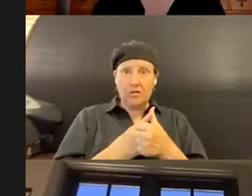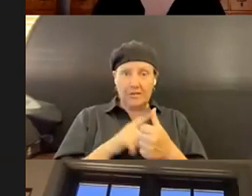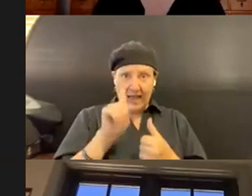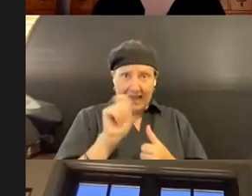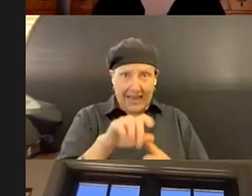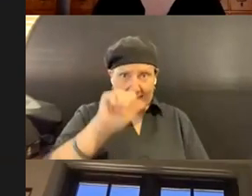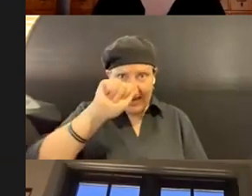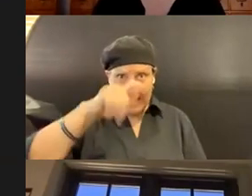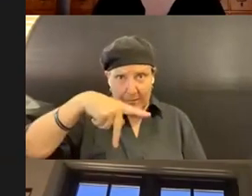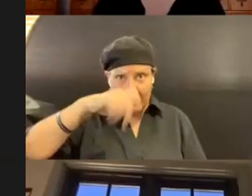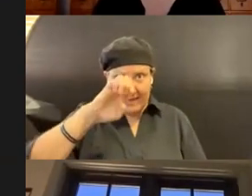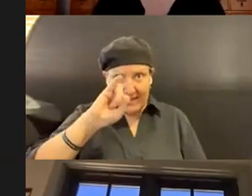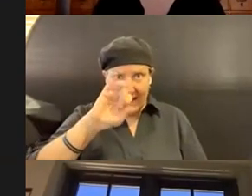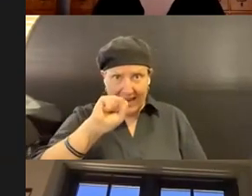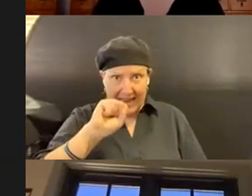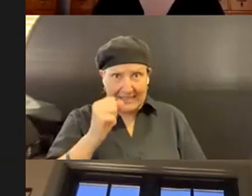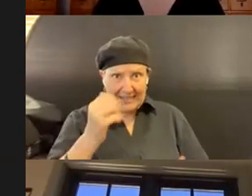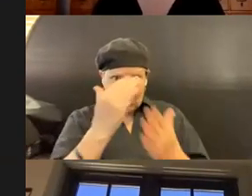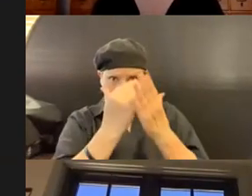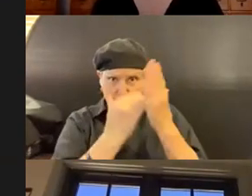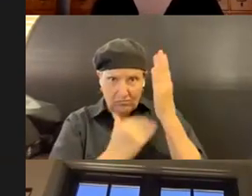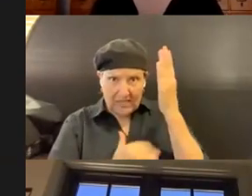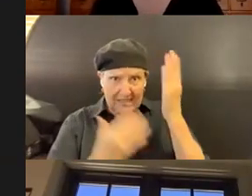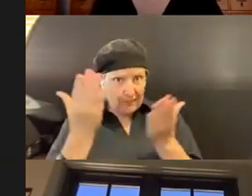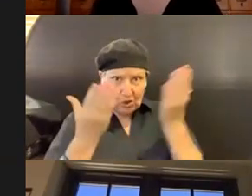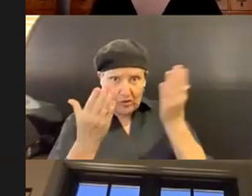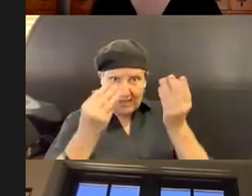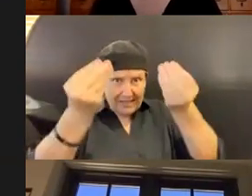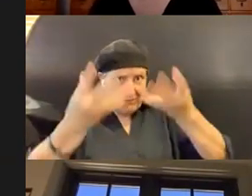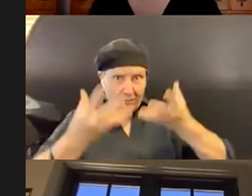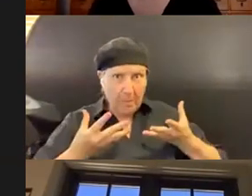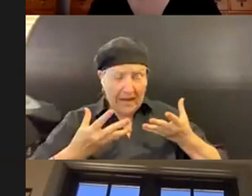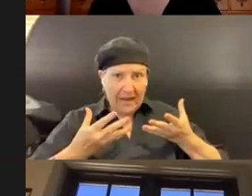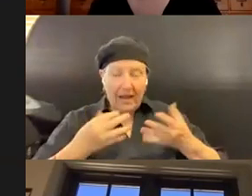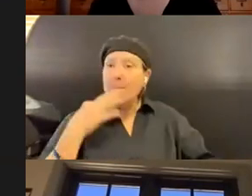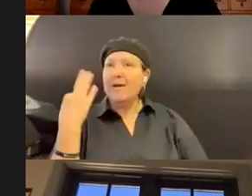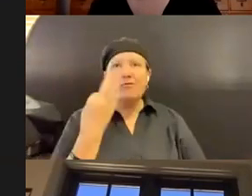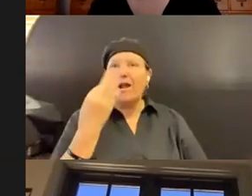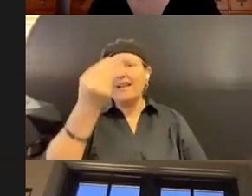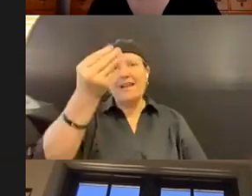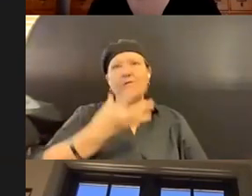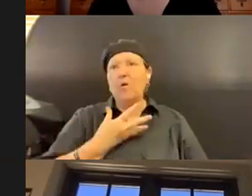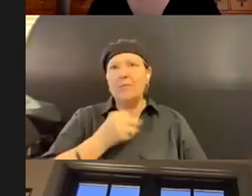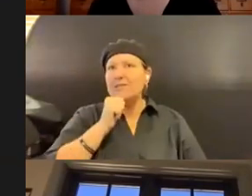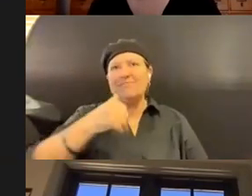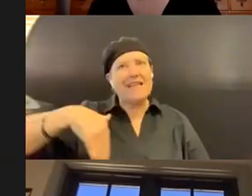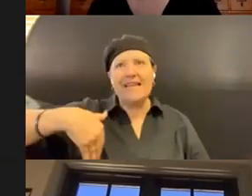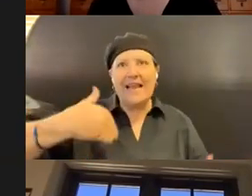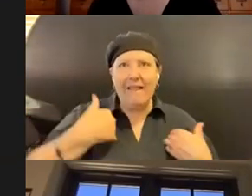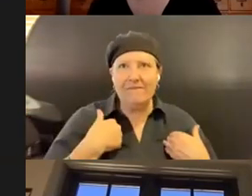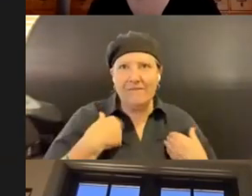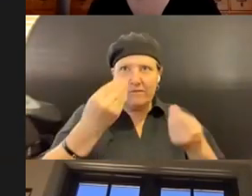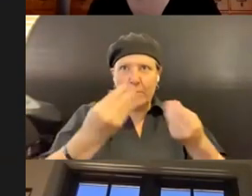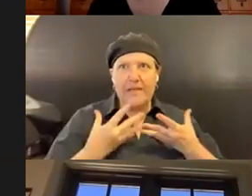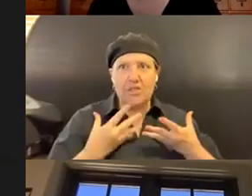list of the services and what they were going to look like. And then when I talked to her on Friday, she said that she still didn't have that information. So as soon as that